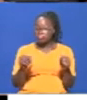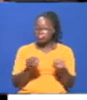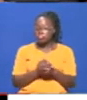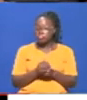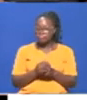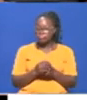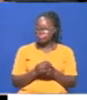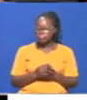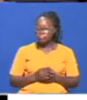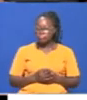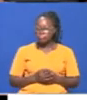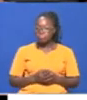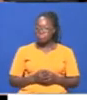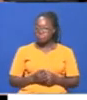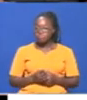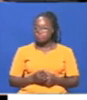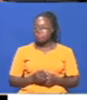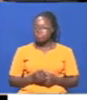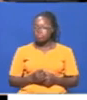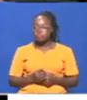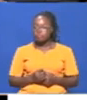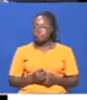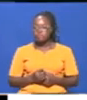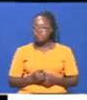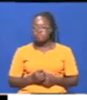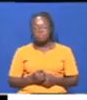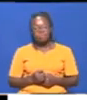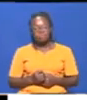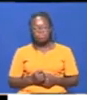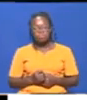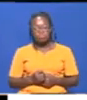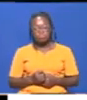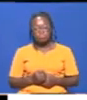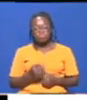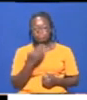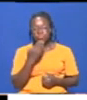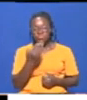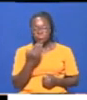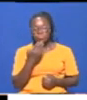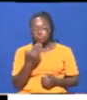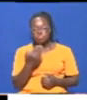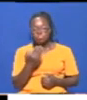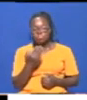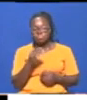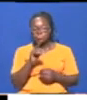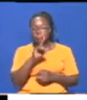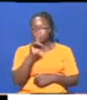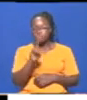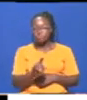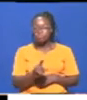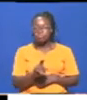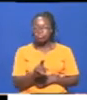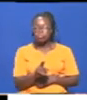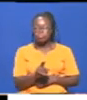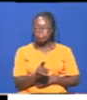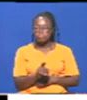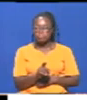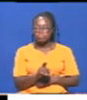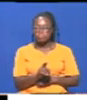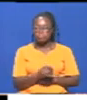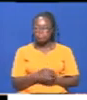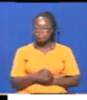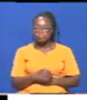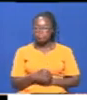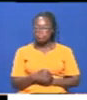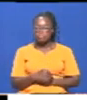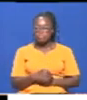Yes. Thank you for this very important question. And we are working